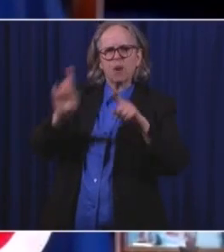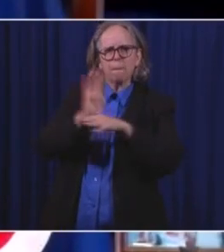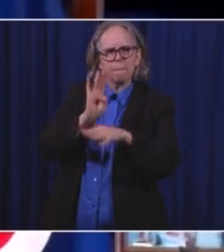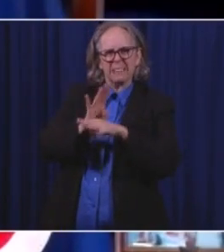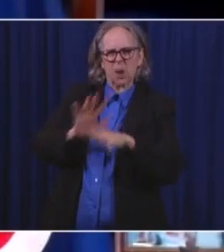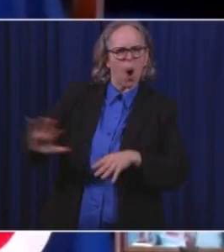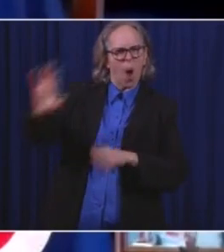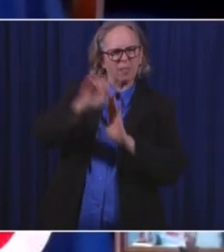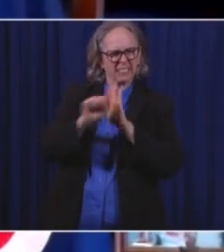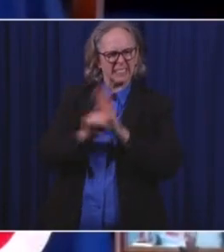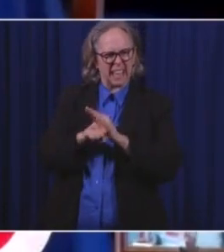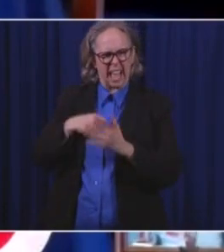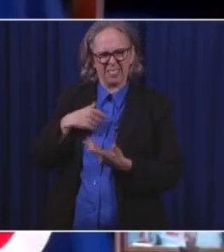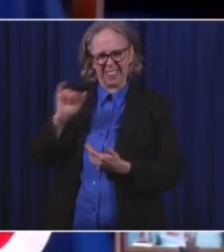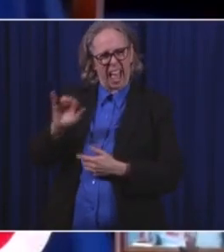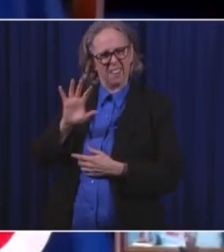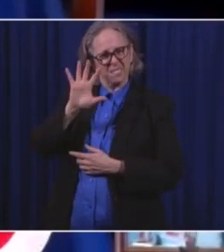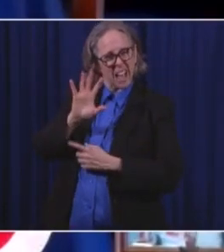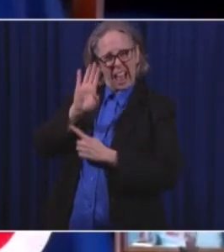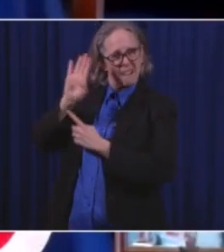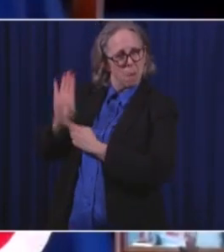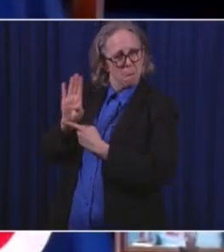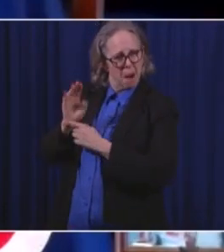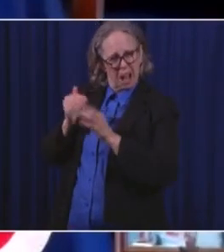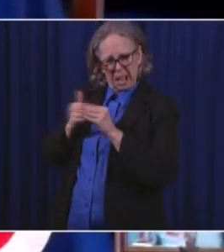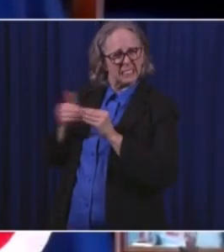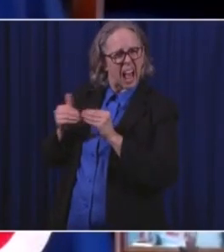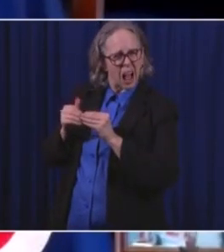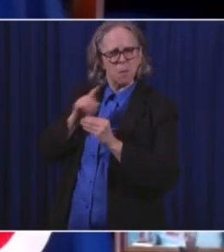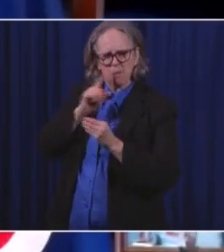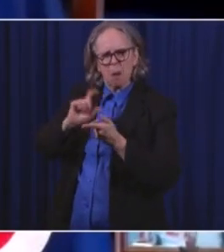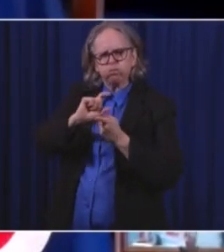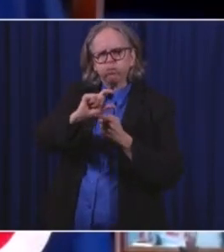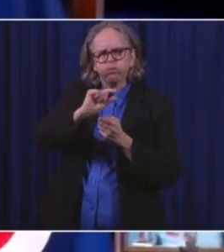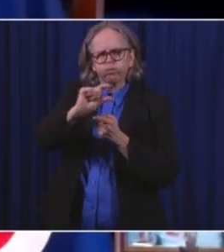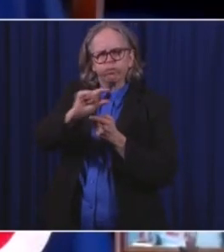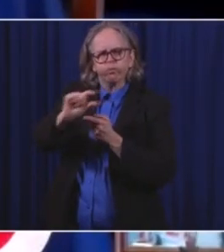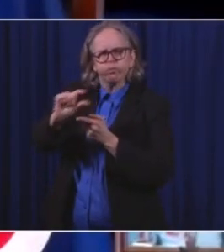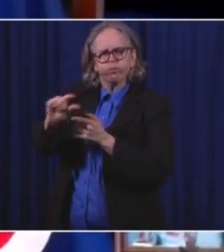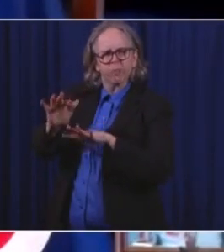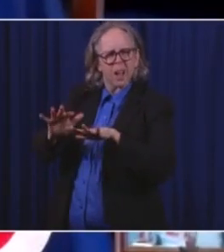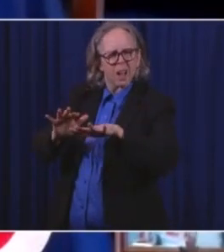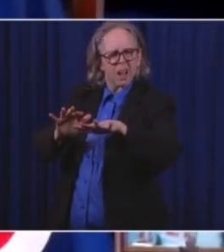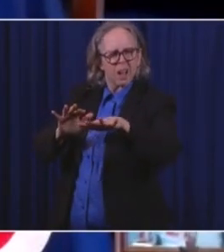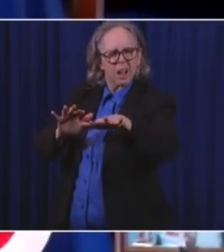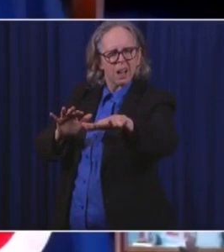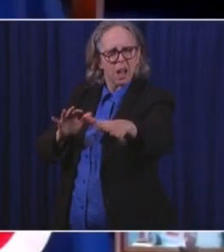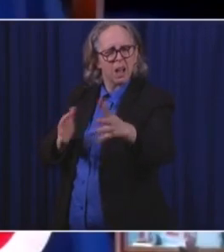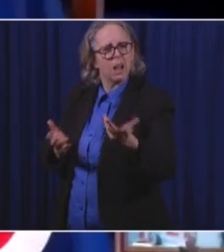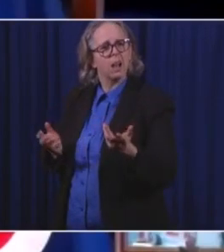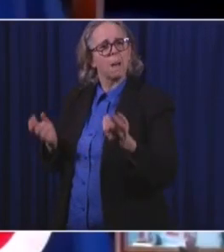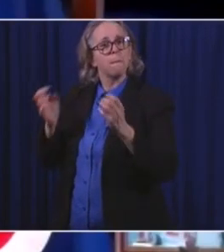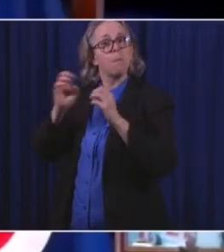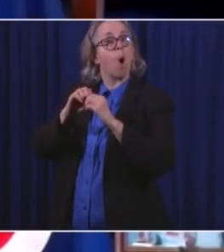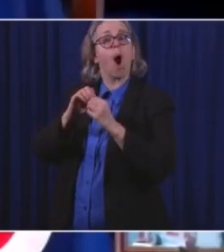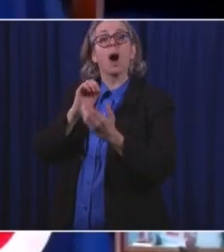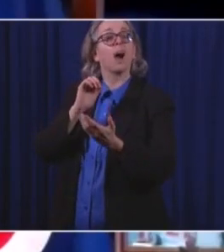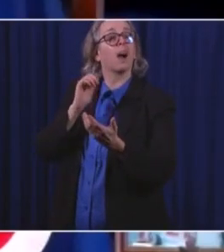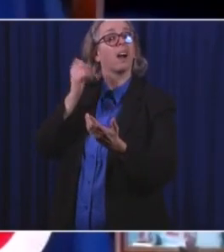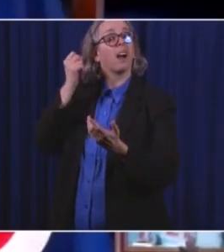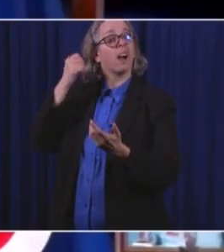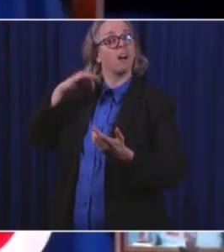billion is more than all of the other relief that the state has provided to businesses during this pandemic so